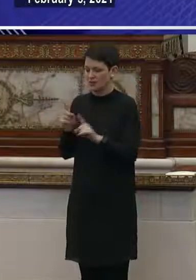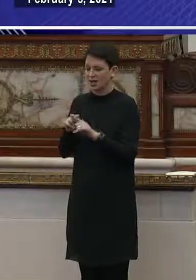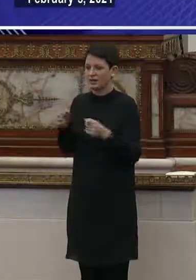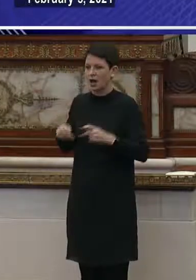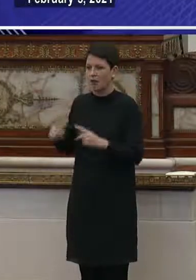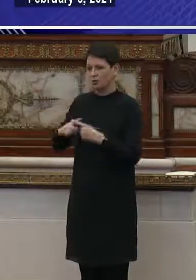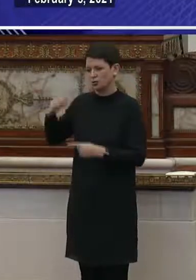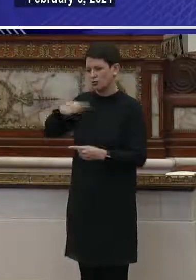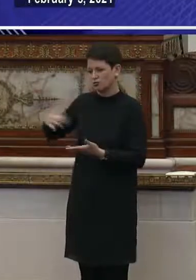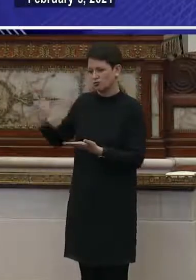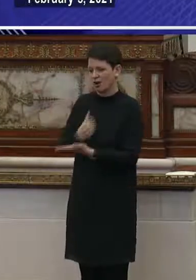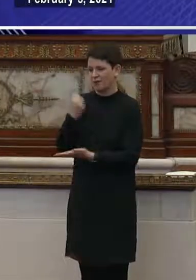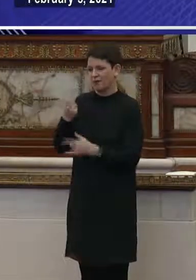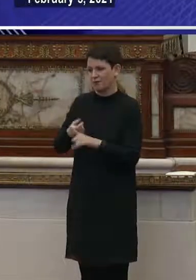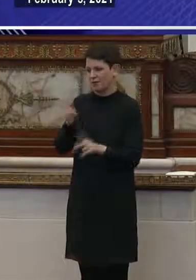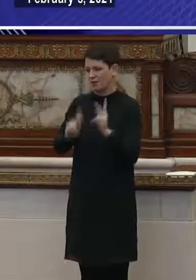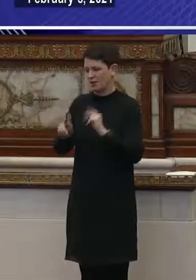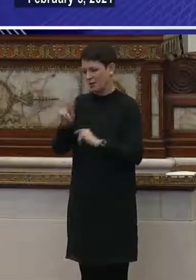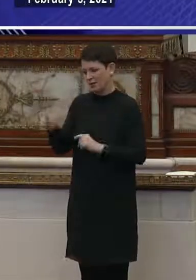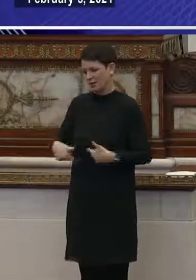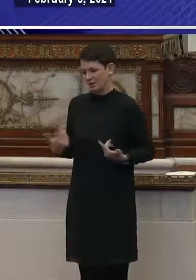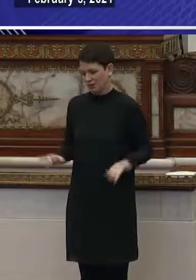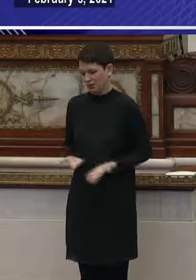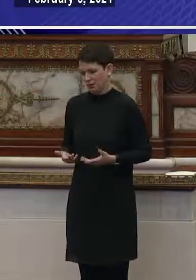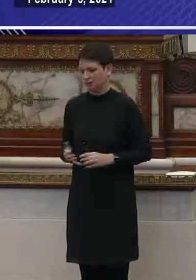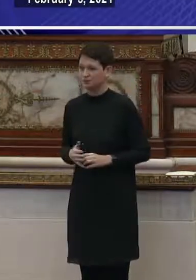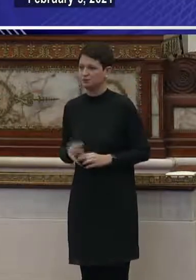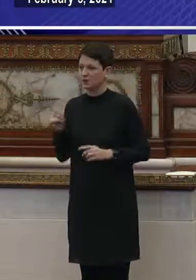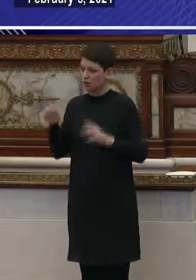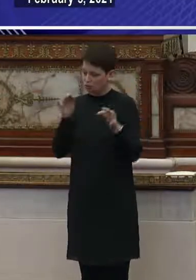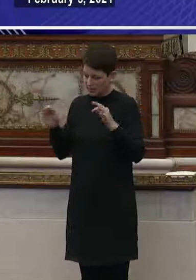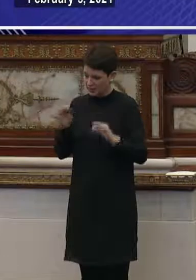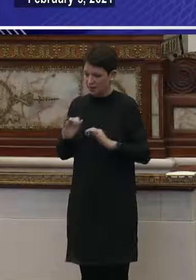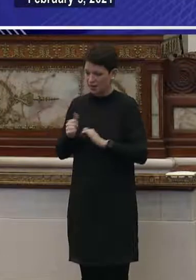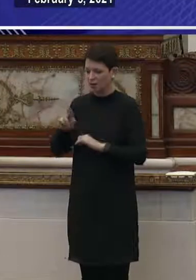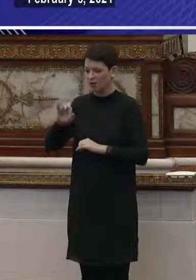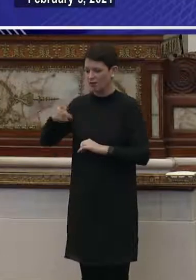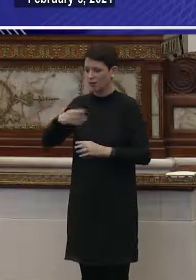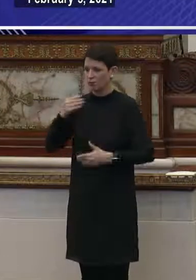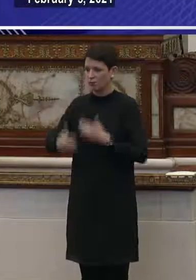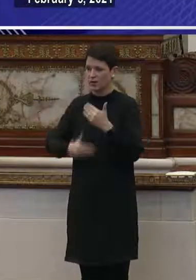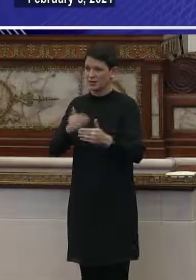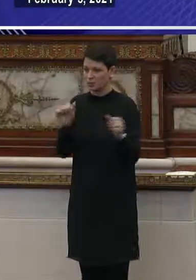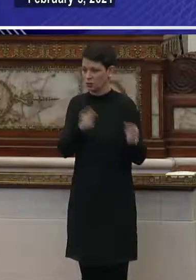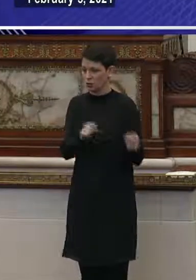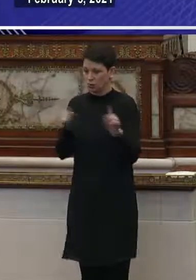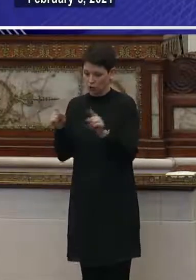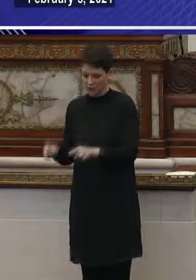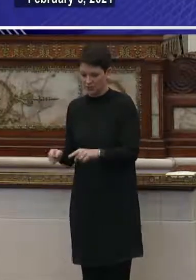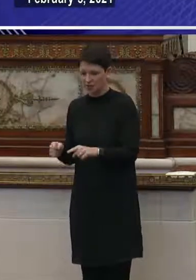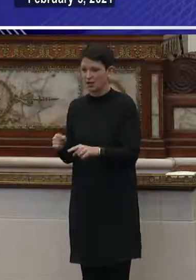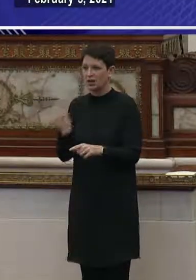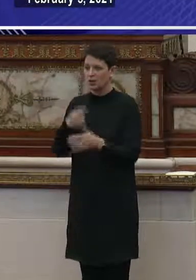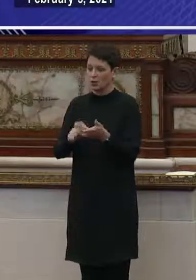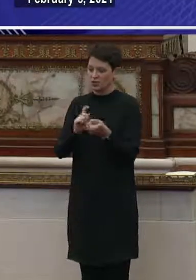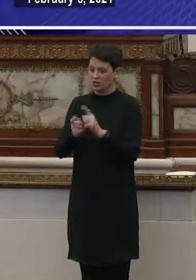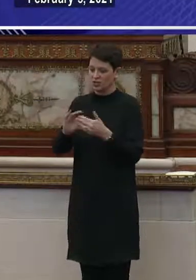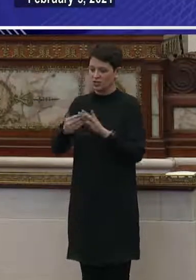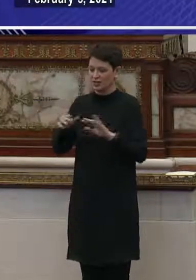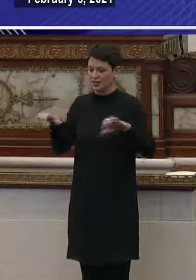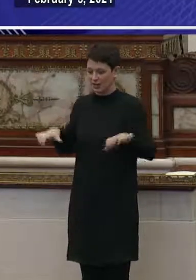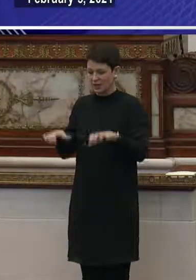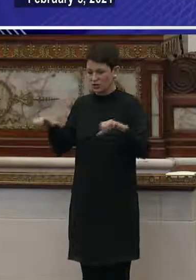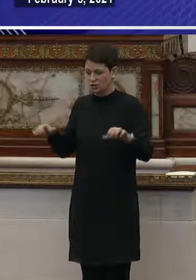to profit off Philadelphians. So can you explain how the RFP process currently works and what changes the city can